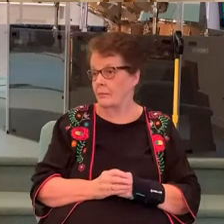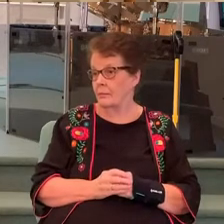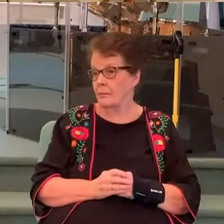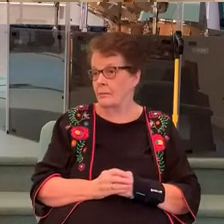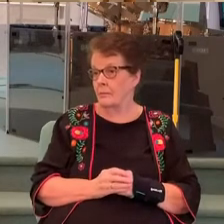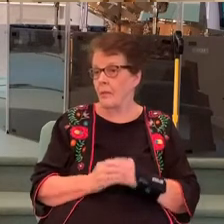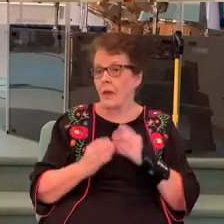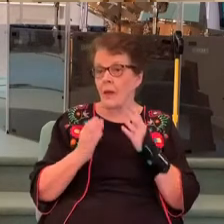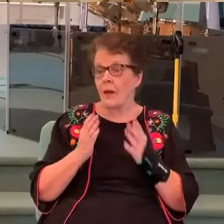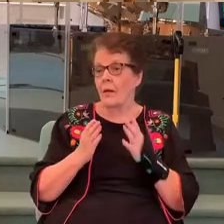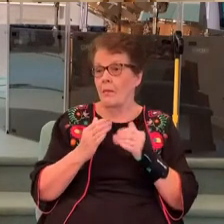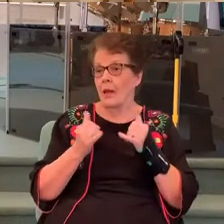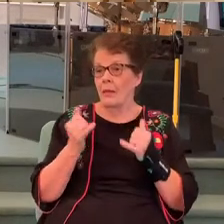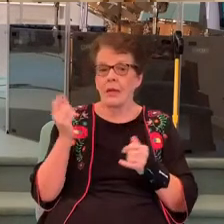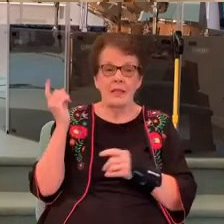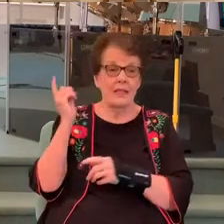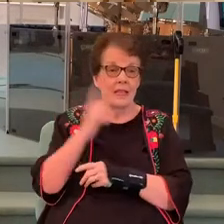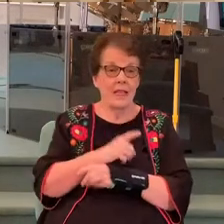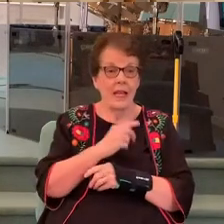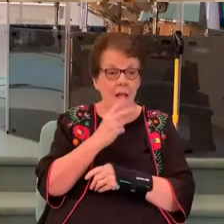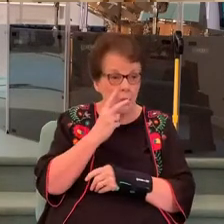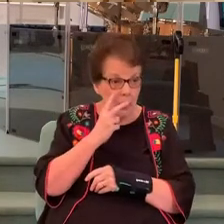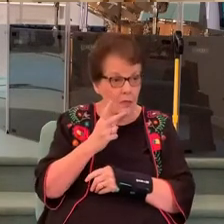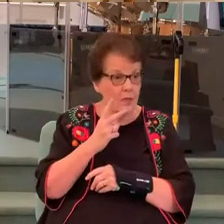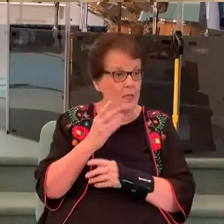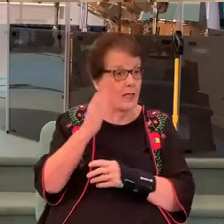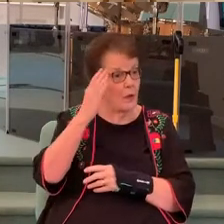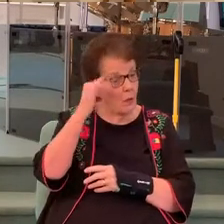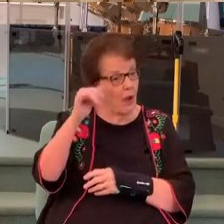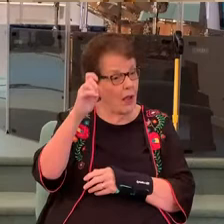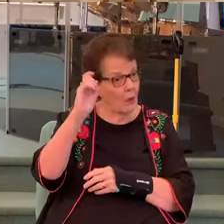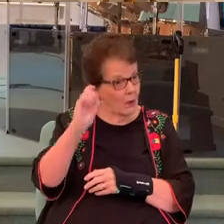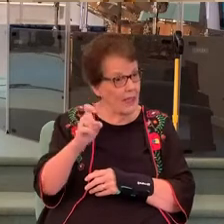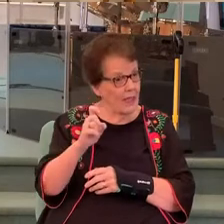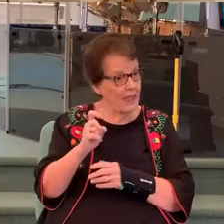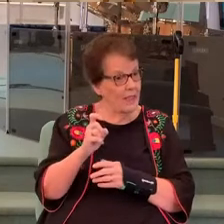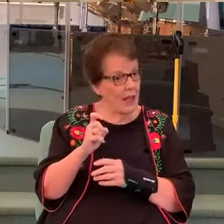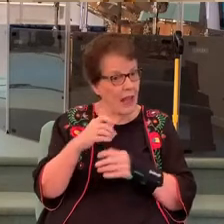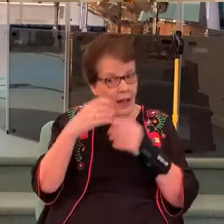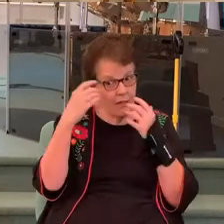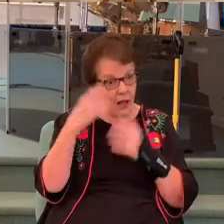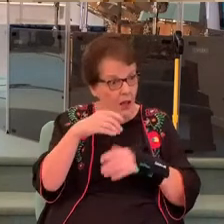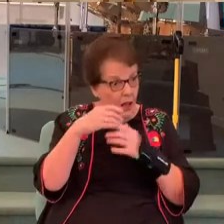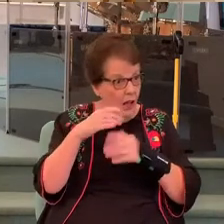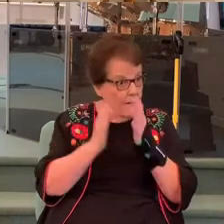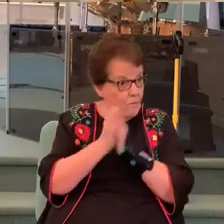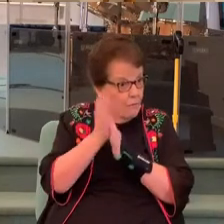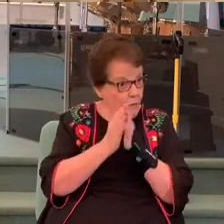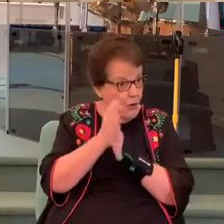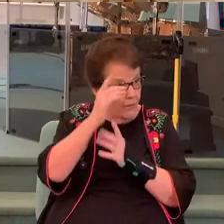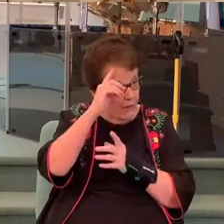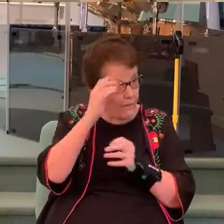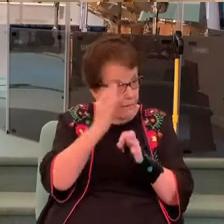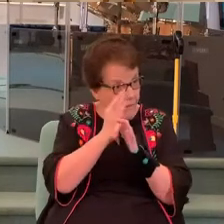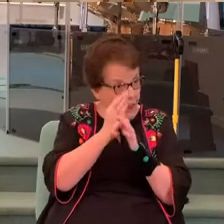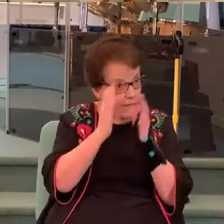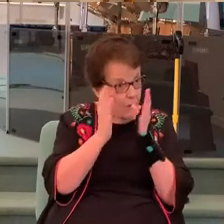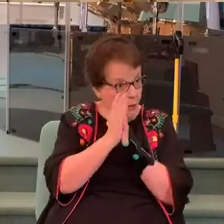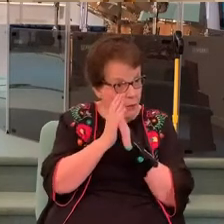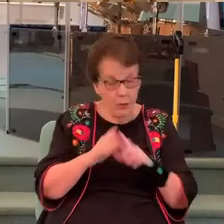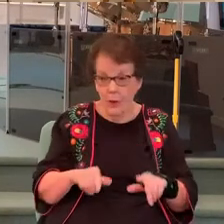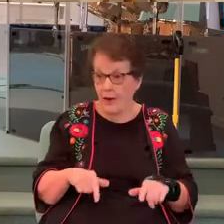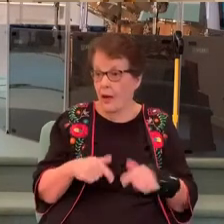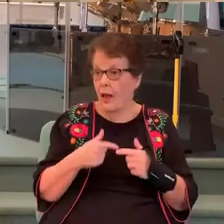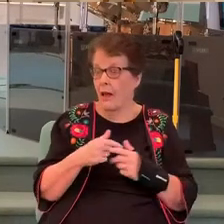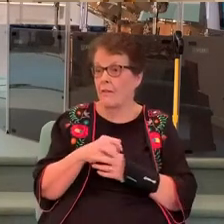Hail Marys and more of a fervent, faithful prayer life. We're in James chapter 5. James has